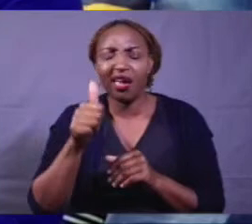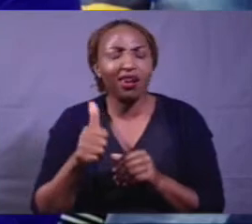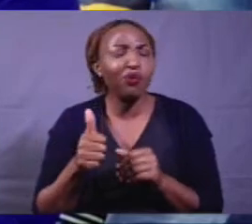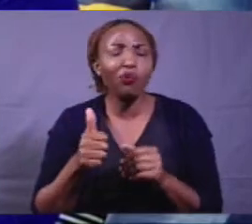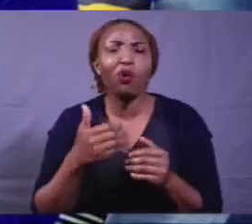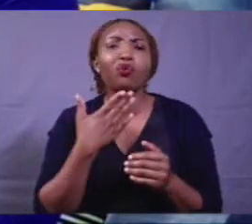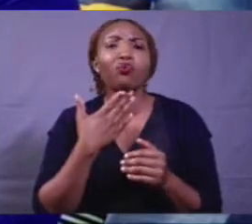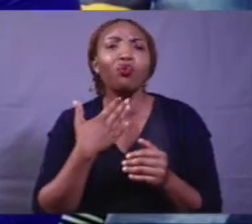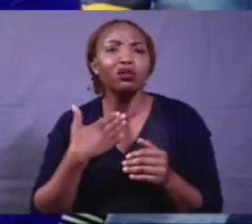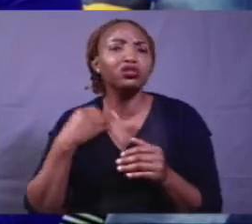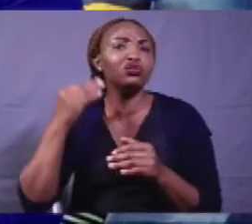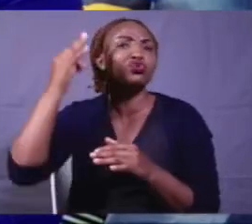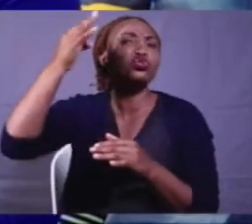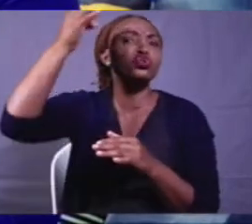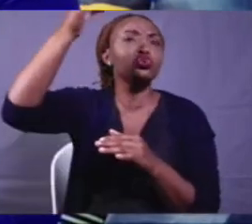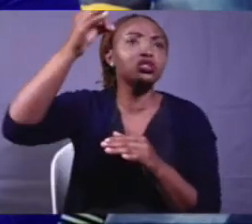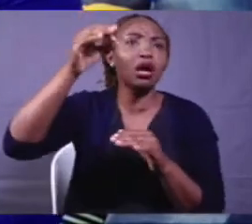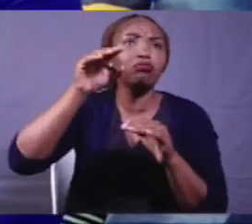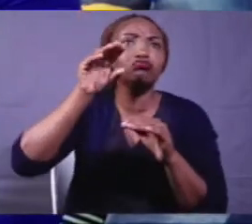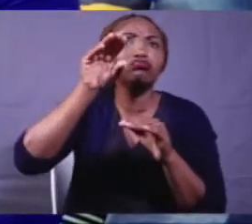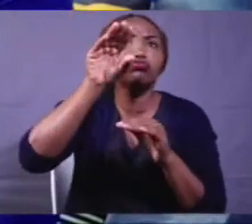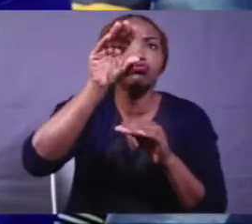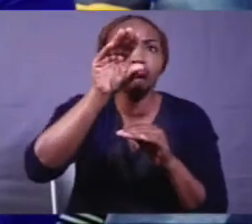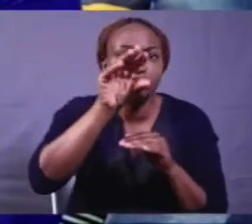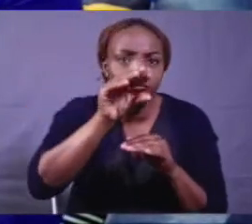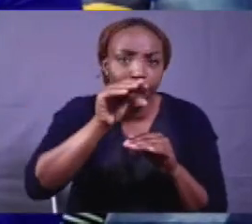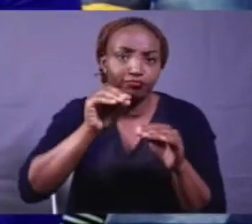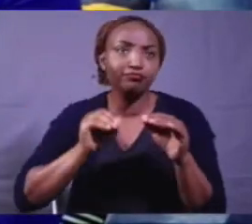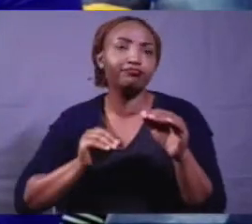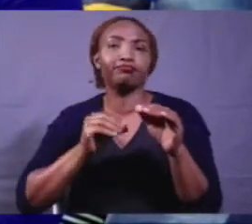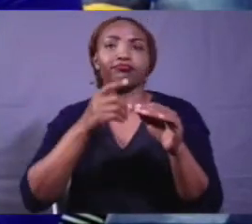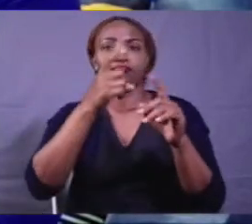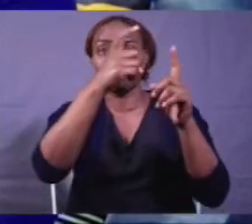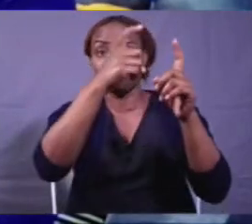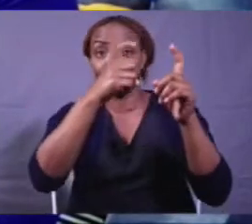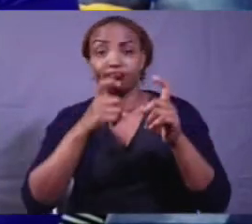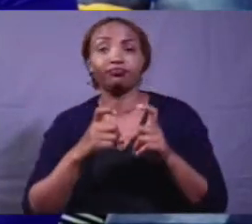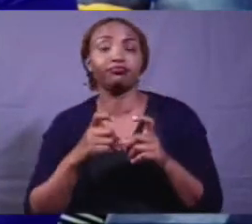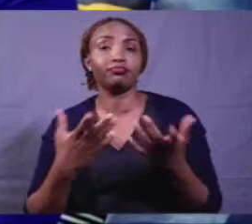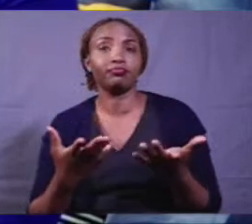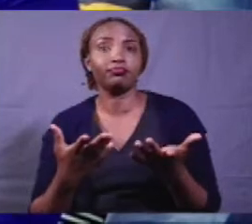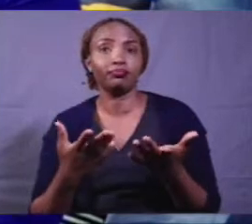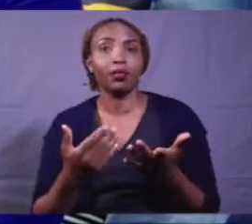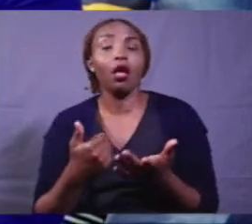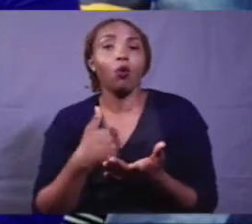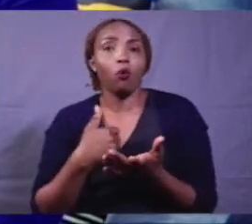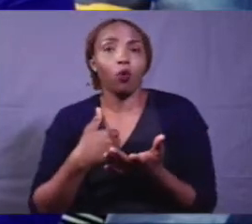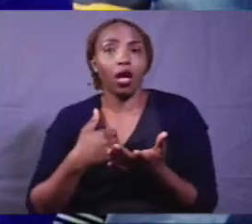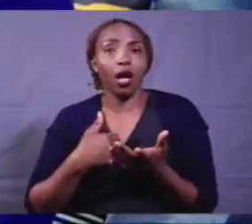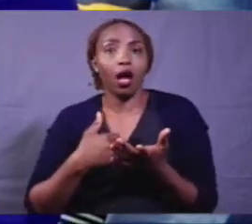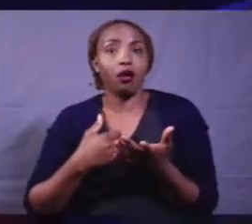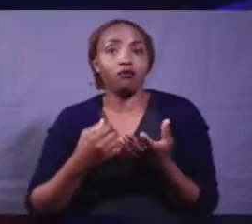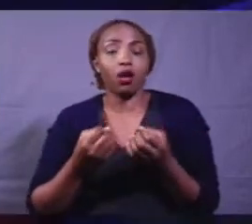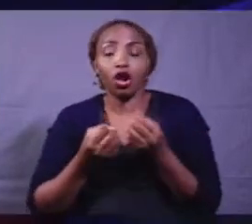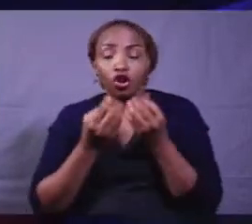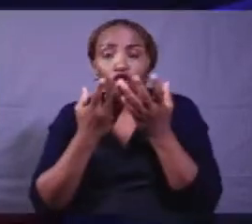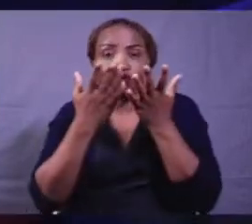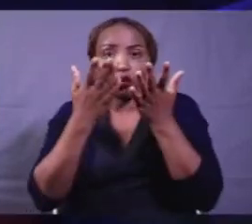it. And then we have the Data Protection Act regulation, which is supposed to protect